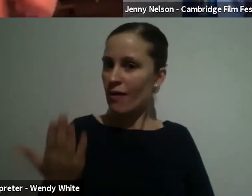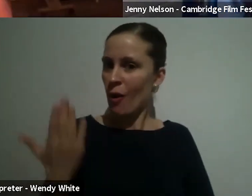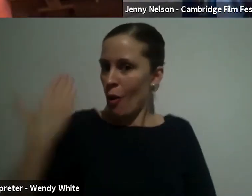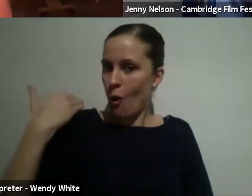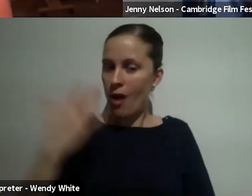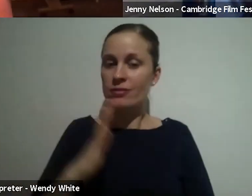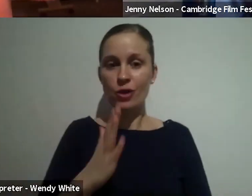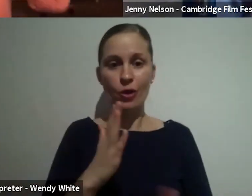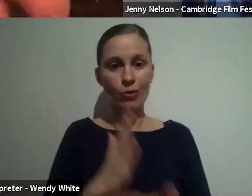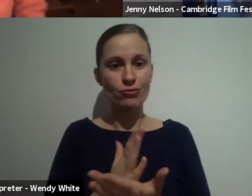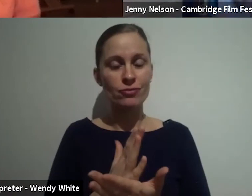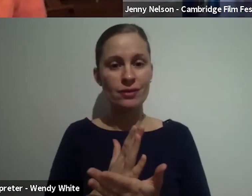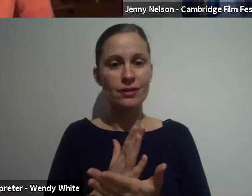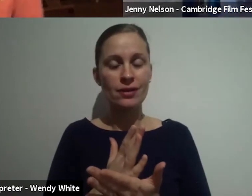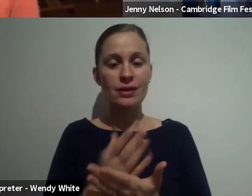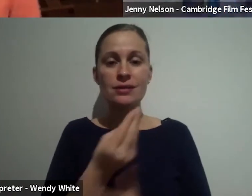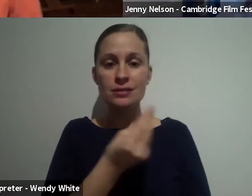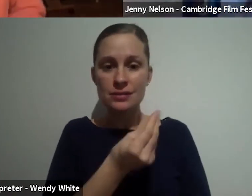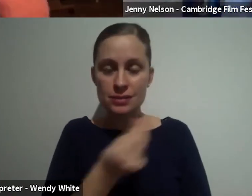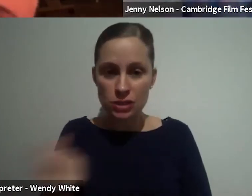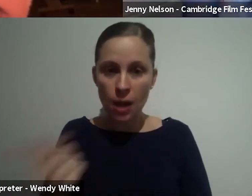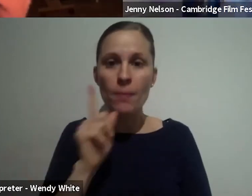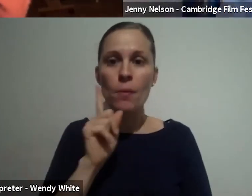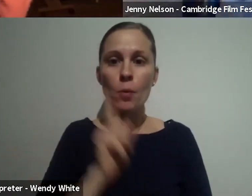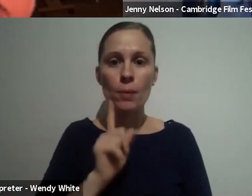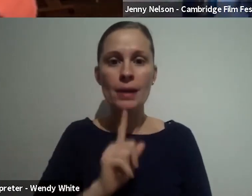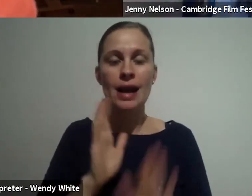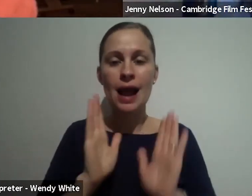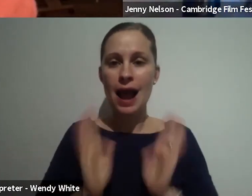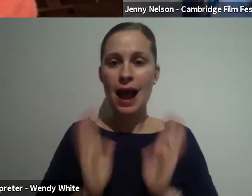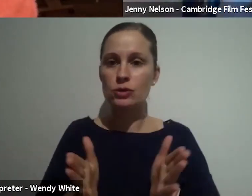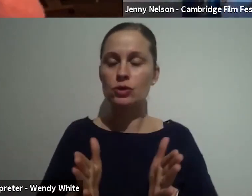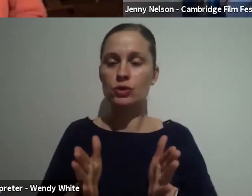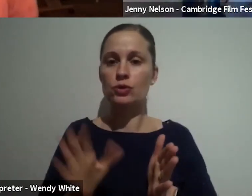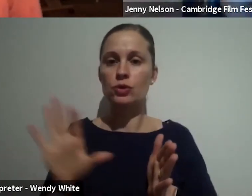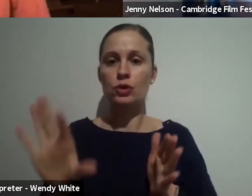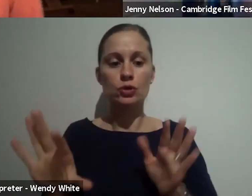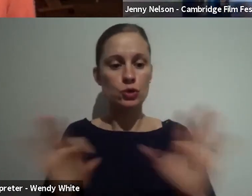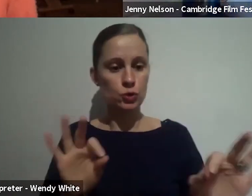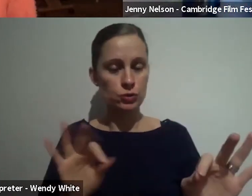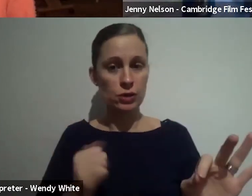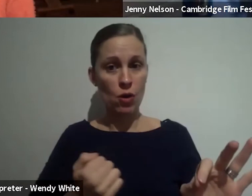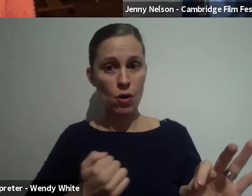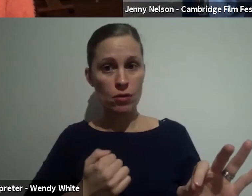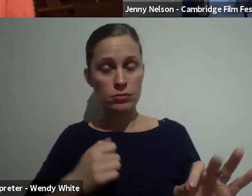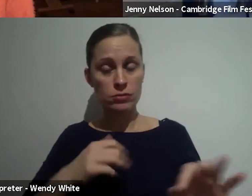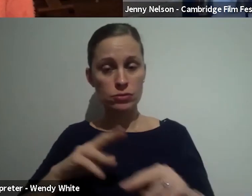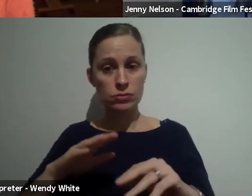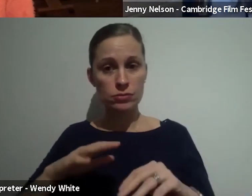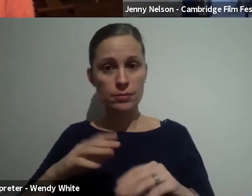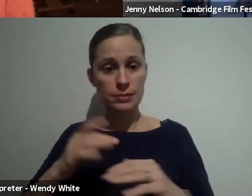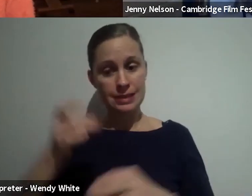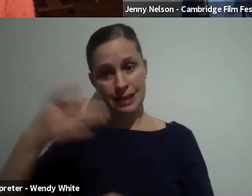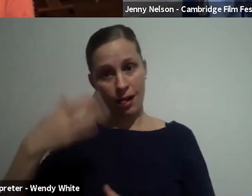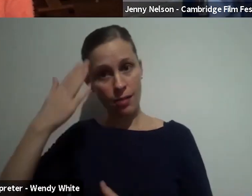essentially some women will have had to choose between raising a child on her own